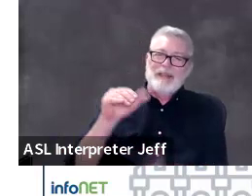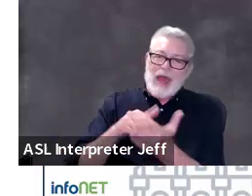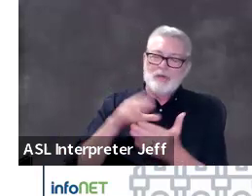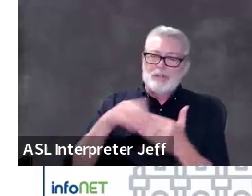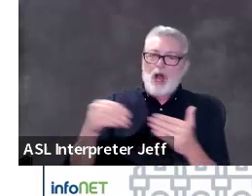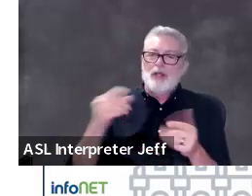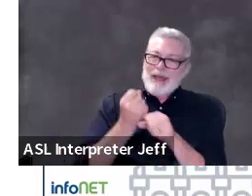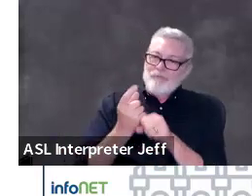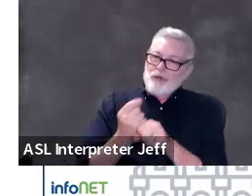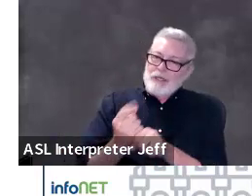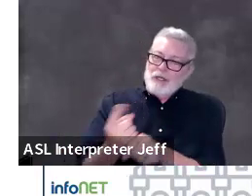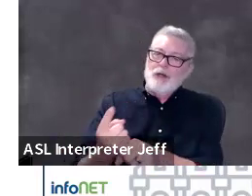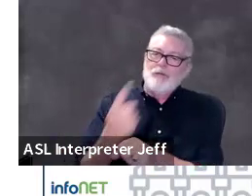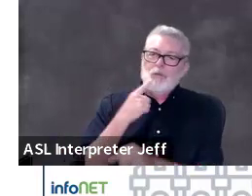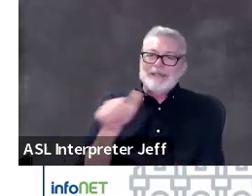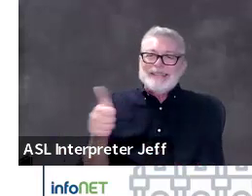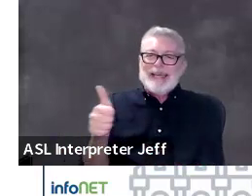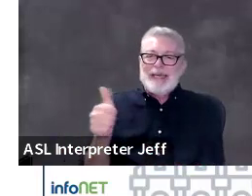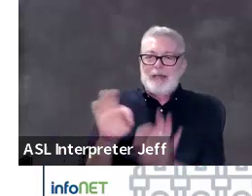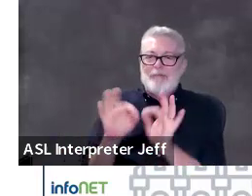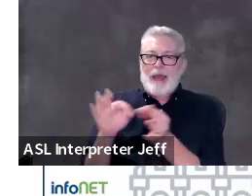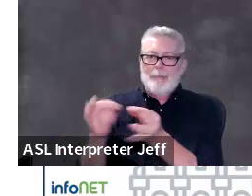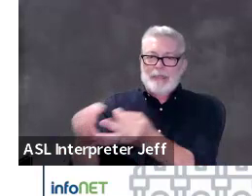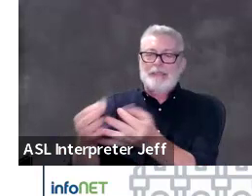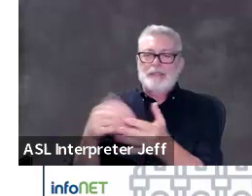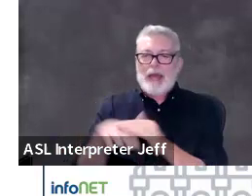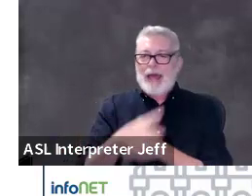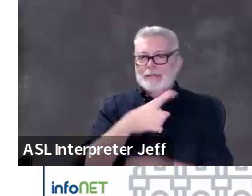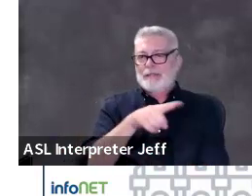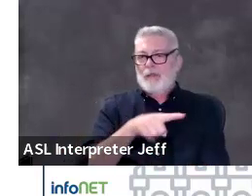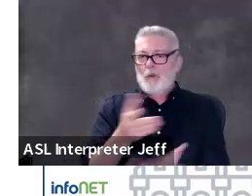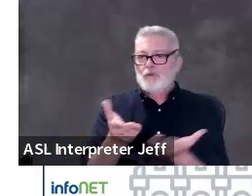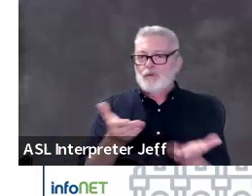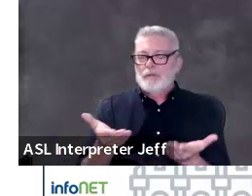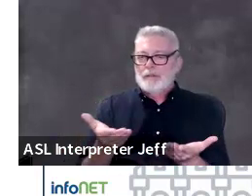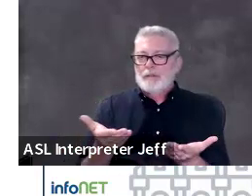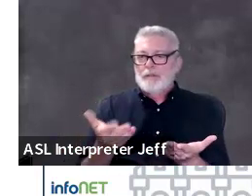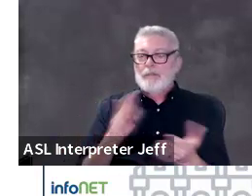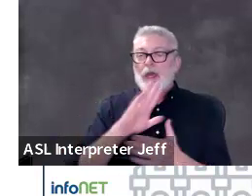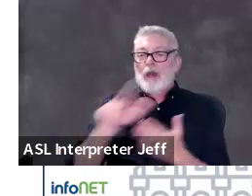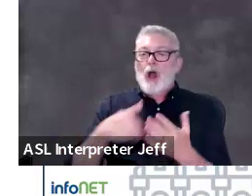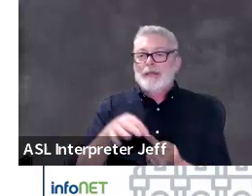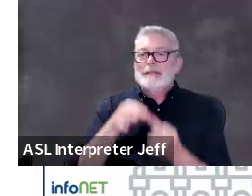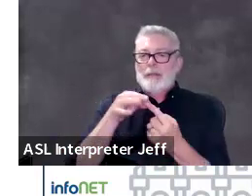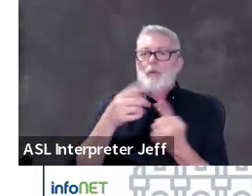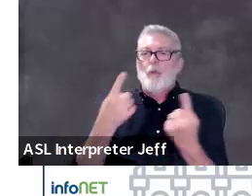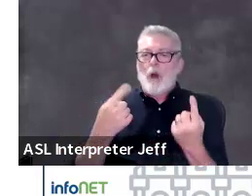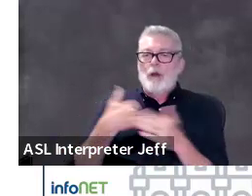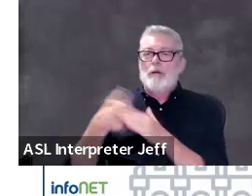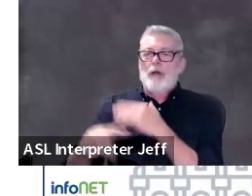year on 10 families to access these services, and all but one of those qualify for Hawkeye.